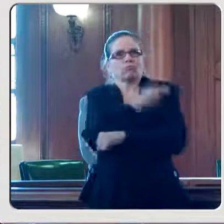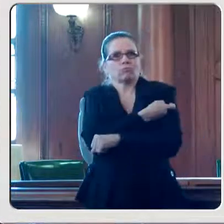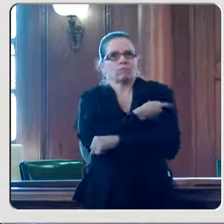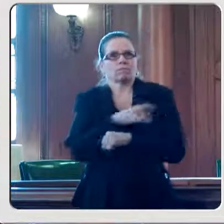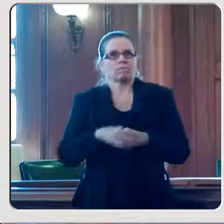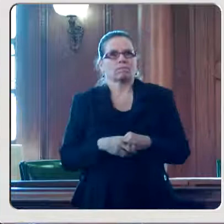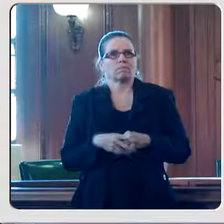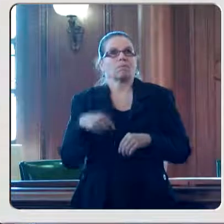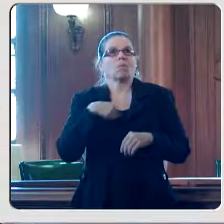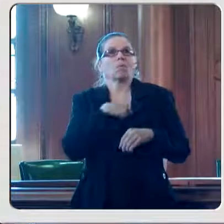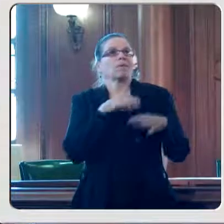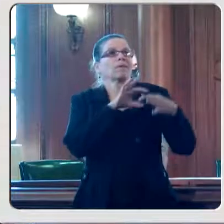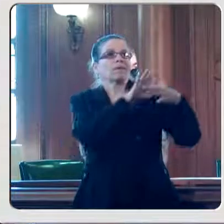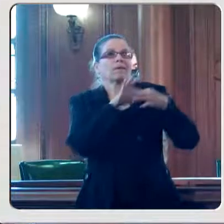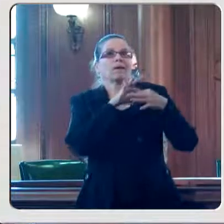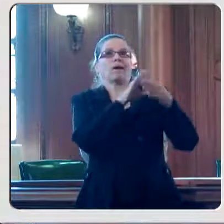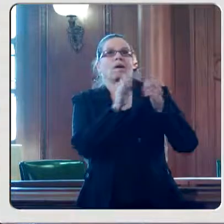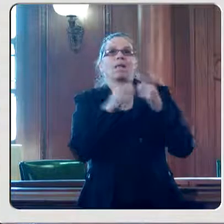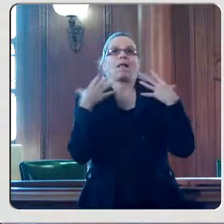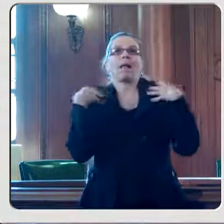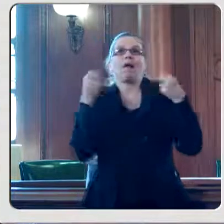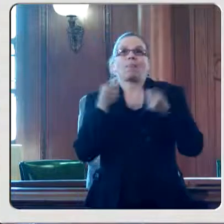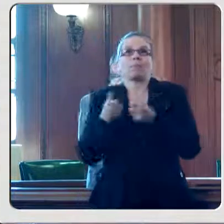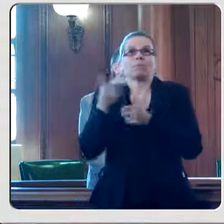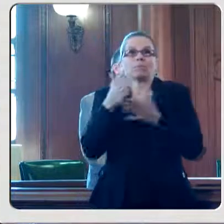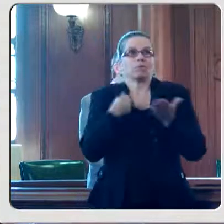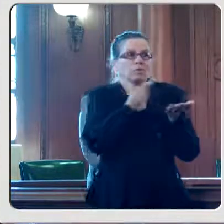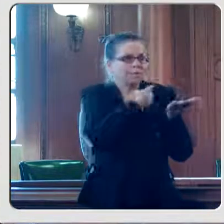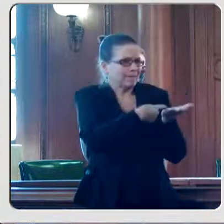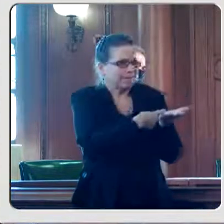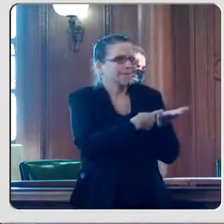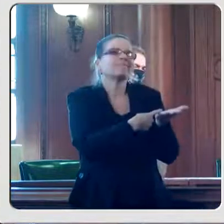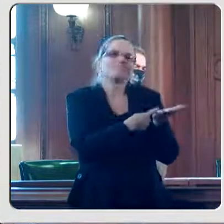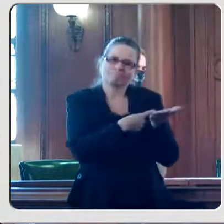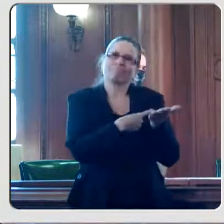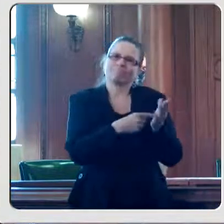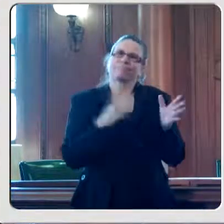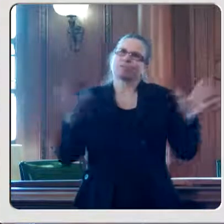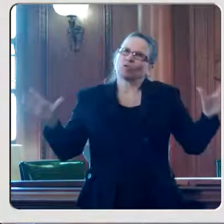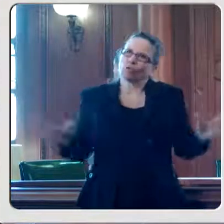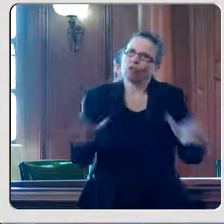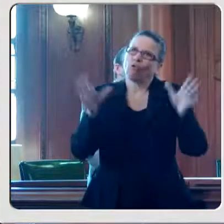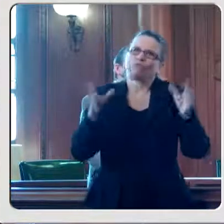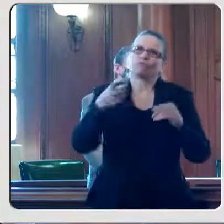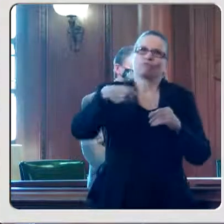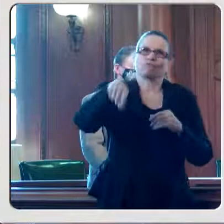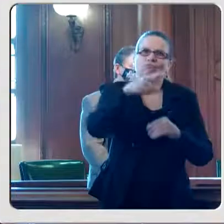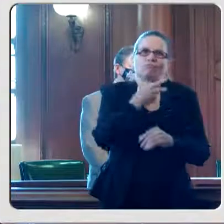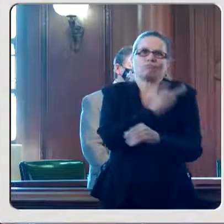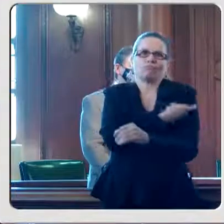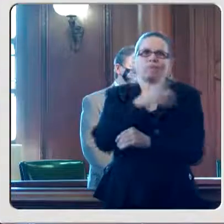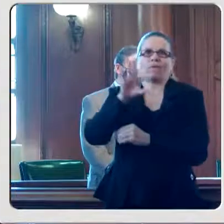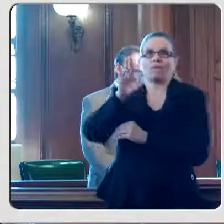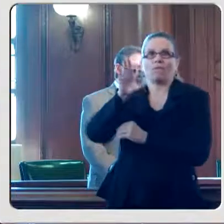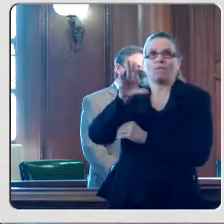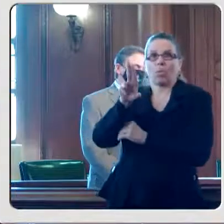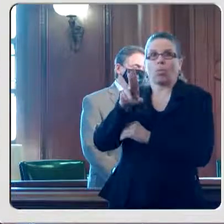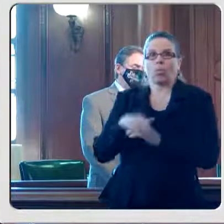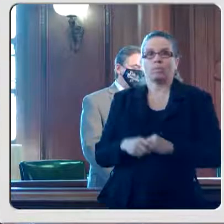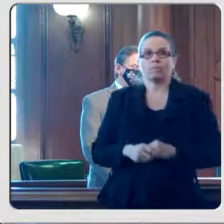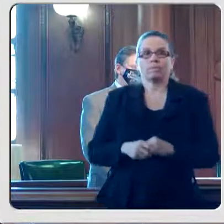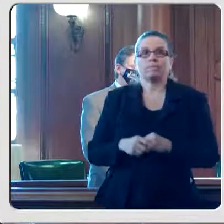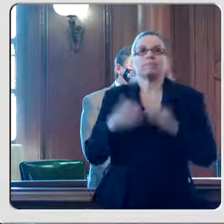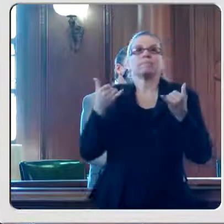commissioner, encouraging people to get those flu shots. Winter sports, we've been able to restart the